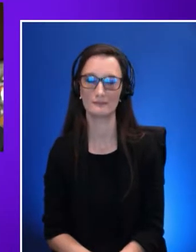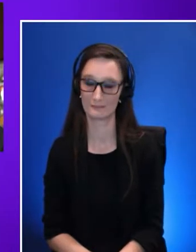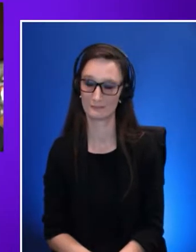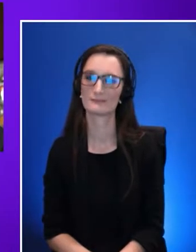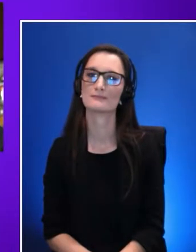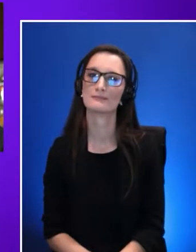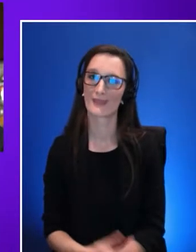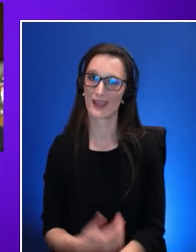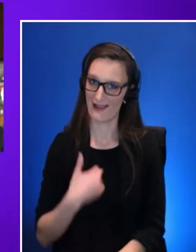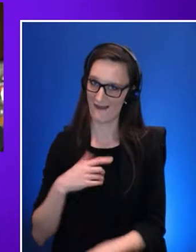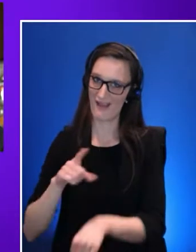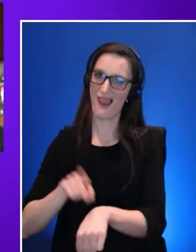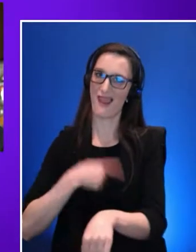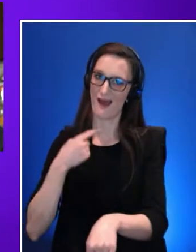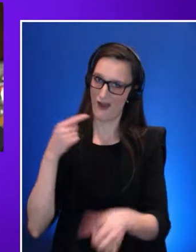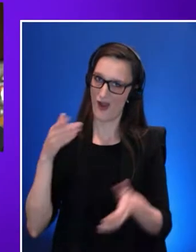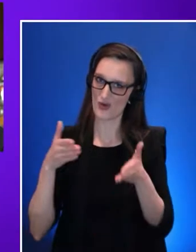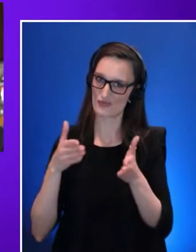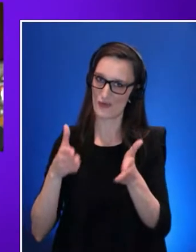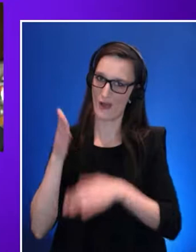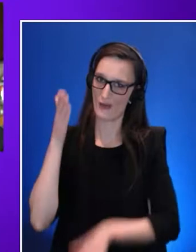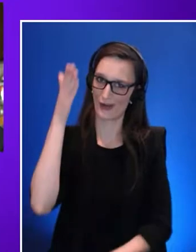but these steps along the way